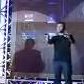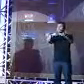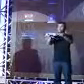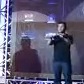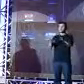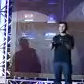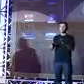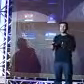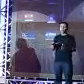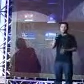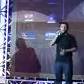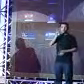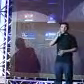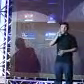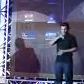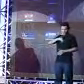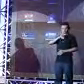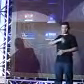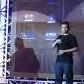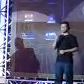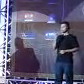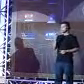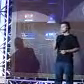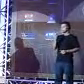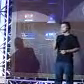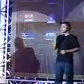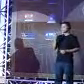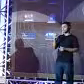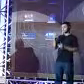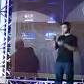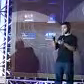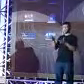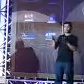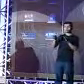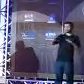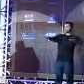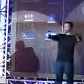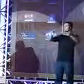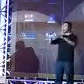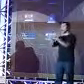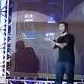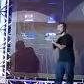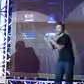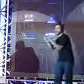For them, the city of God or the city of man is a long way off.